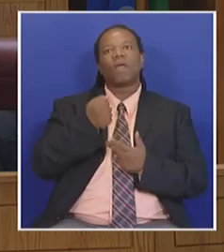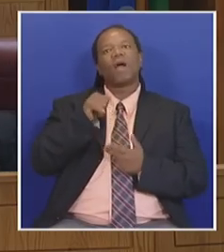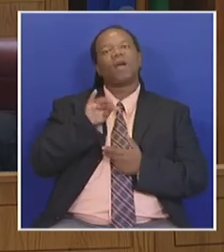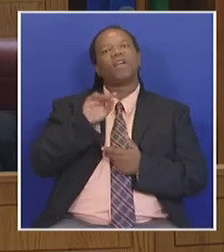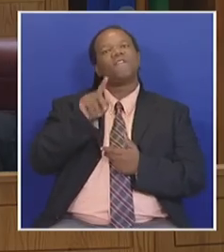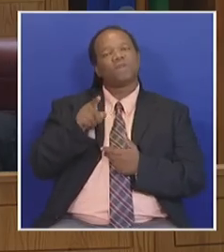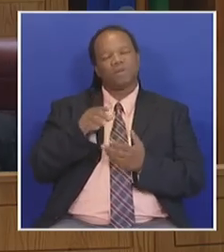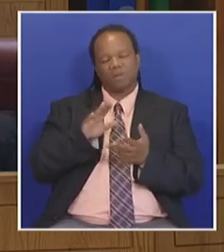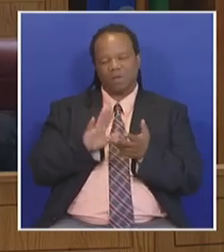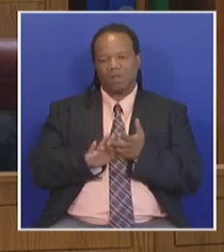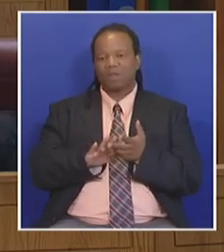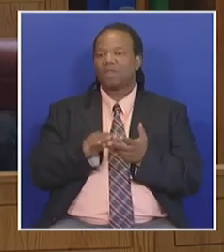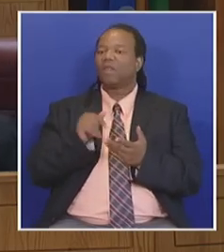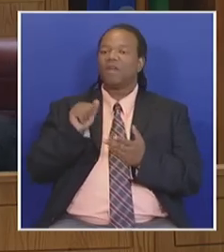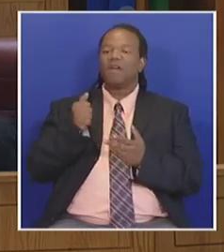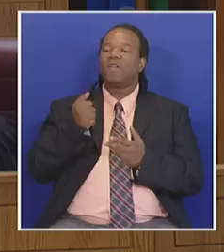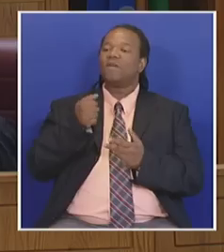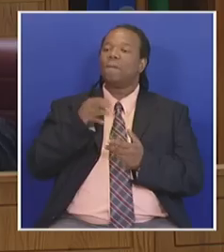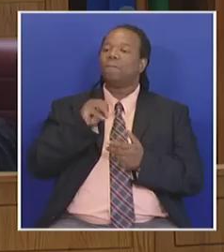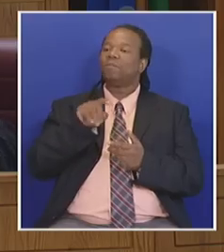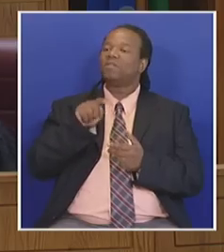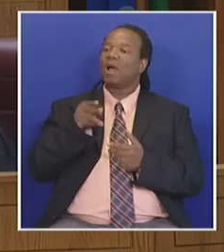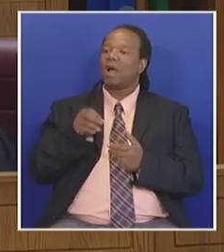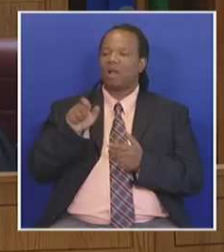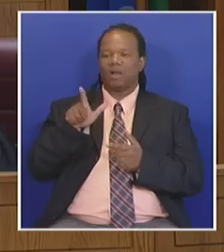family. The Honorable Dlamini.